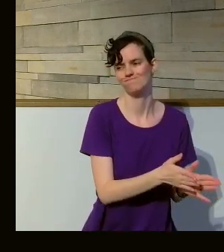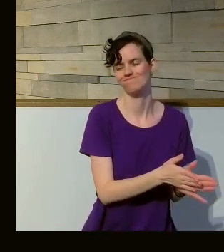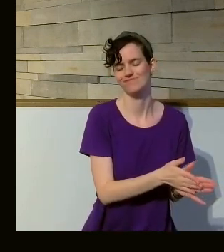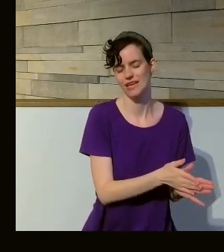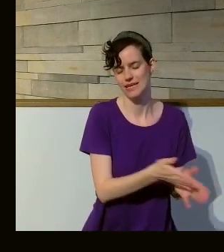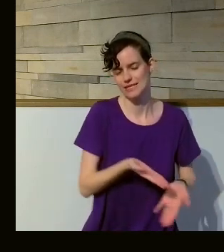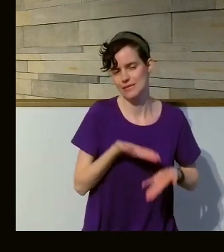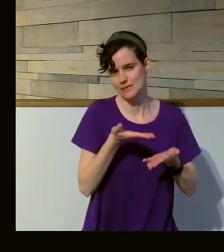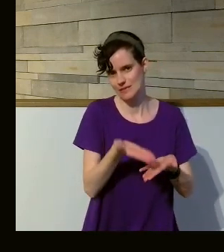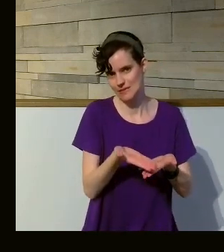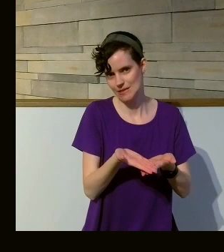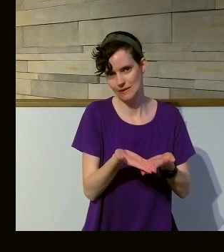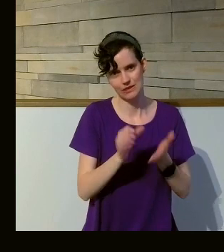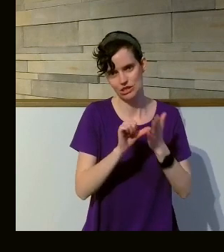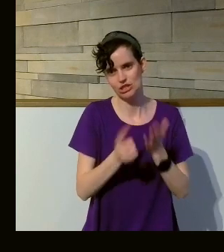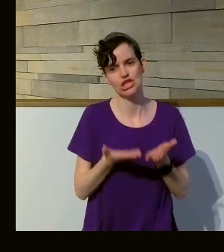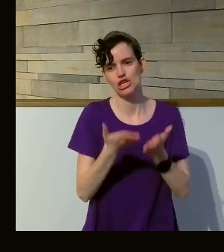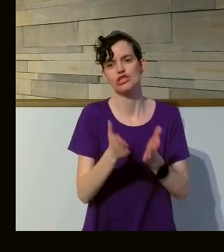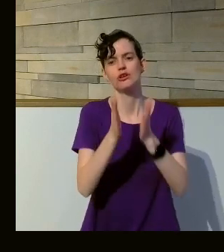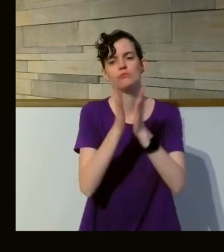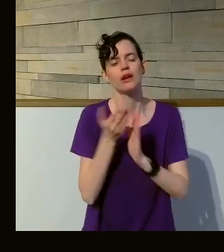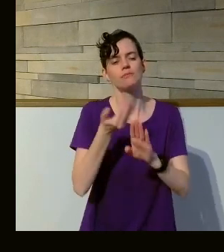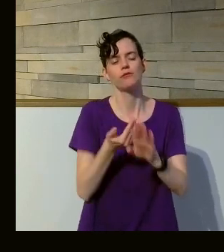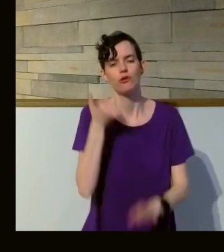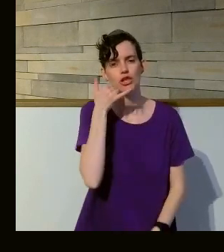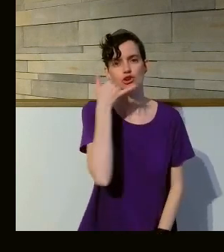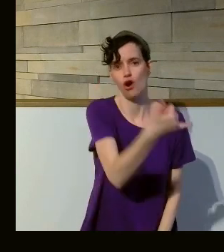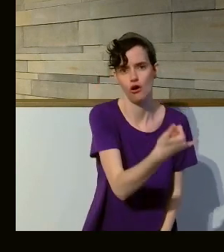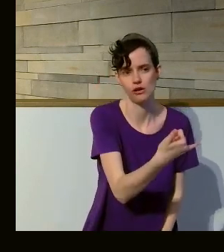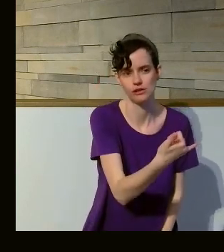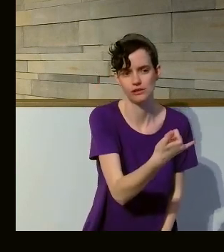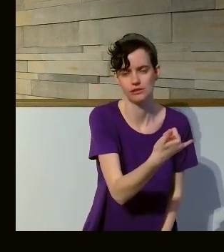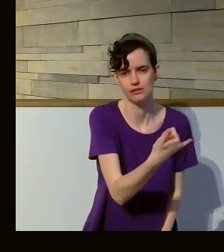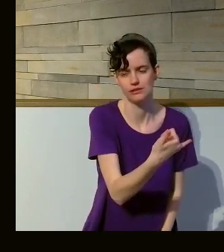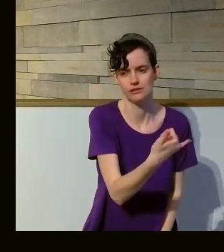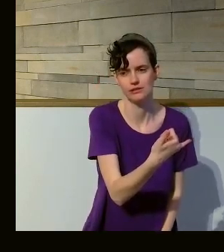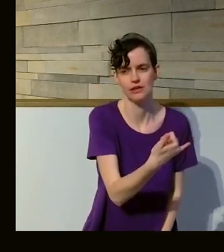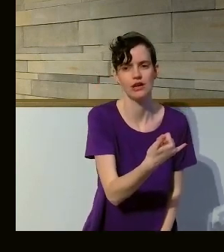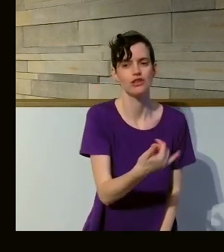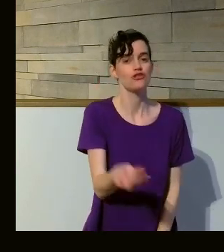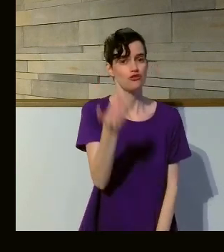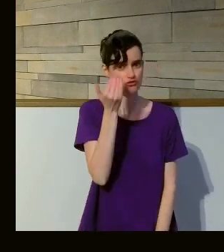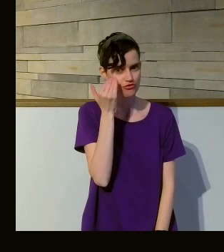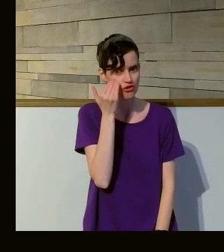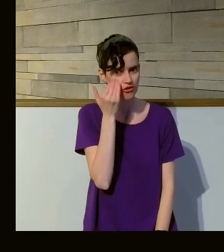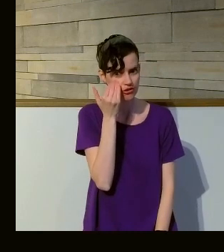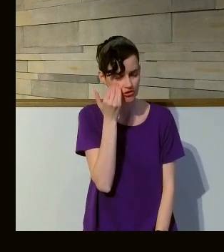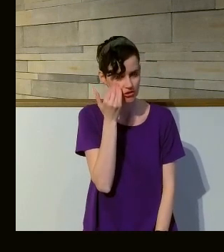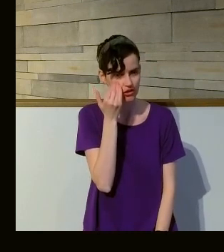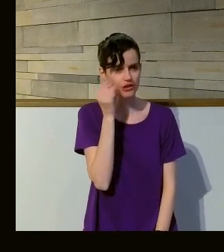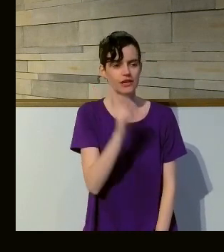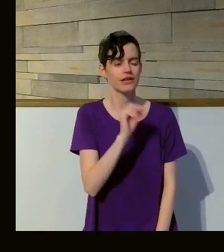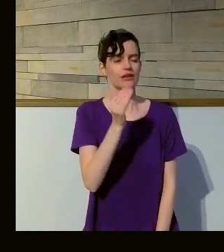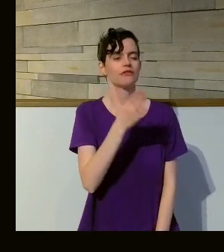I suggest this one here very much. You pray before you begin to dial the number, okay? Knowing what? Knowing that you're going to have to